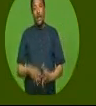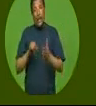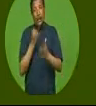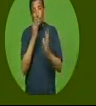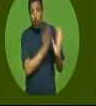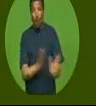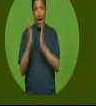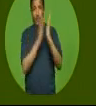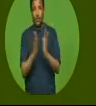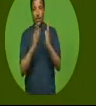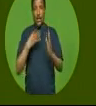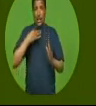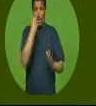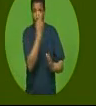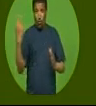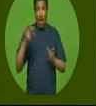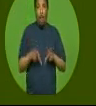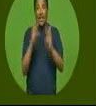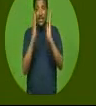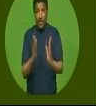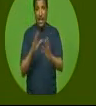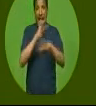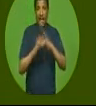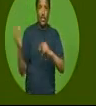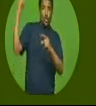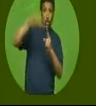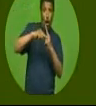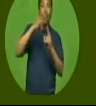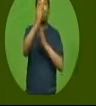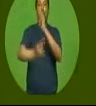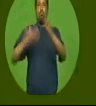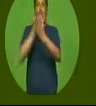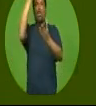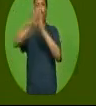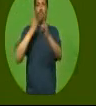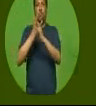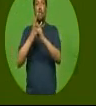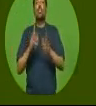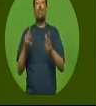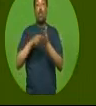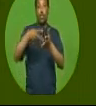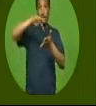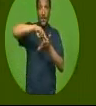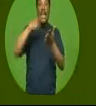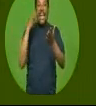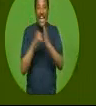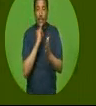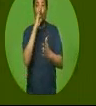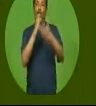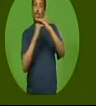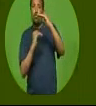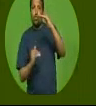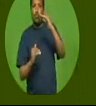It provides individual peasants with access to modern technologies. It reduces the level